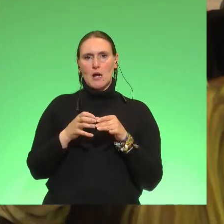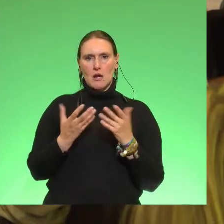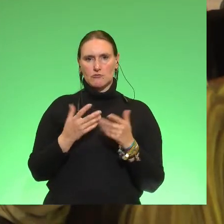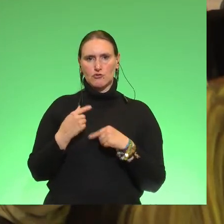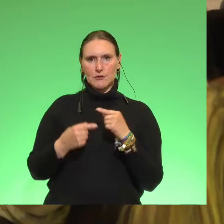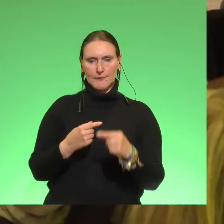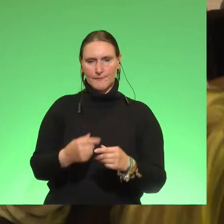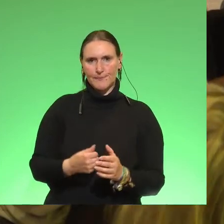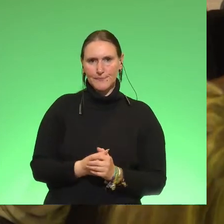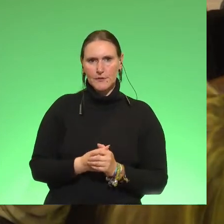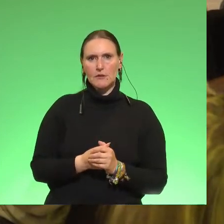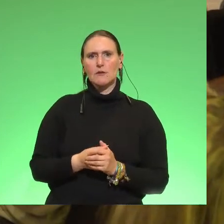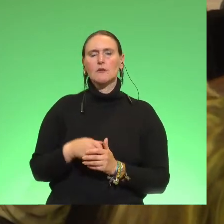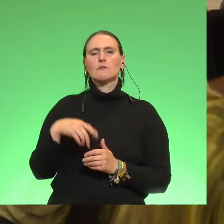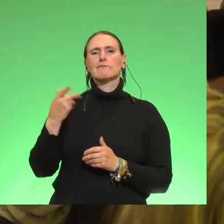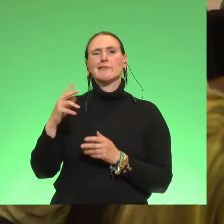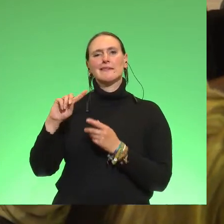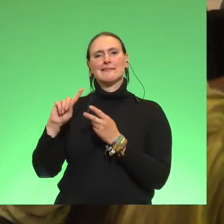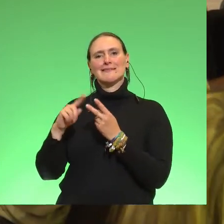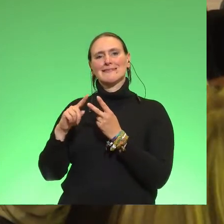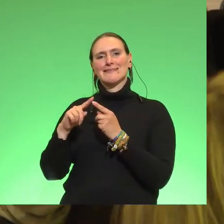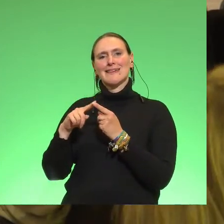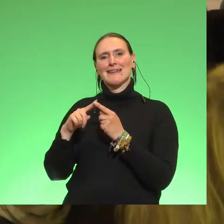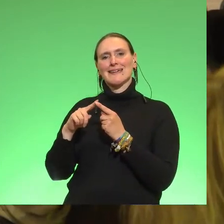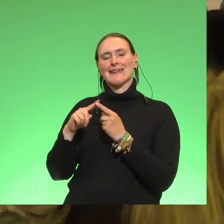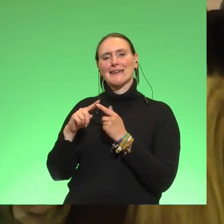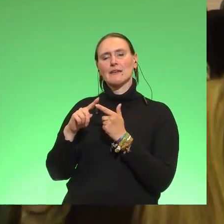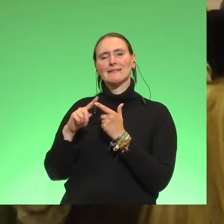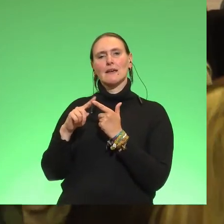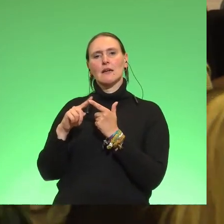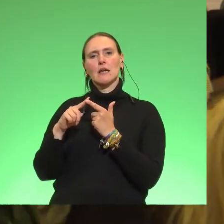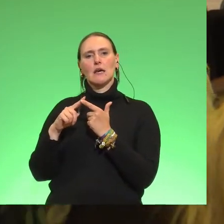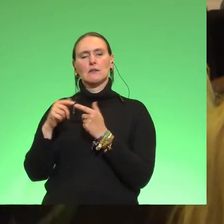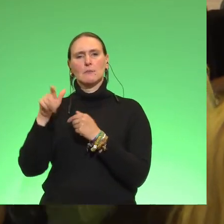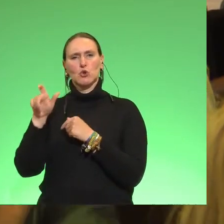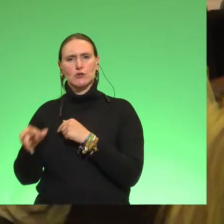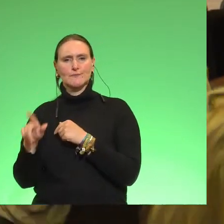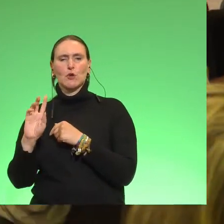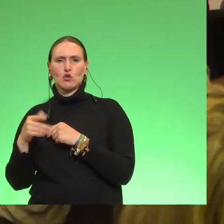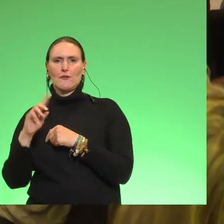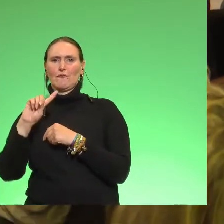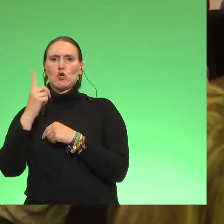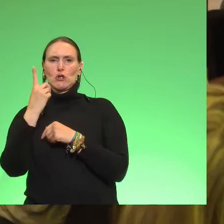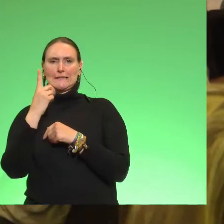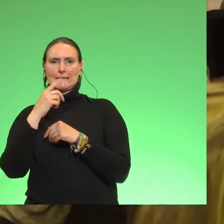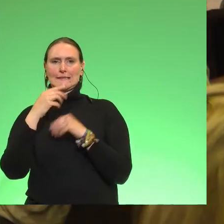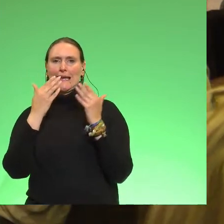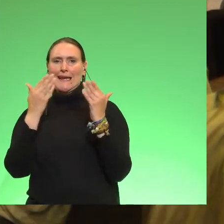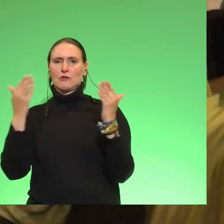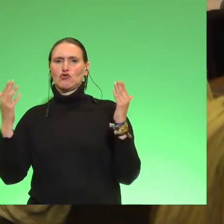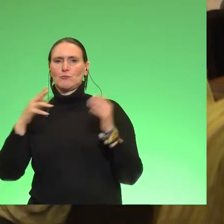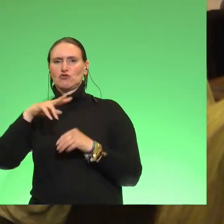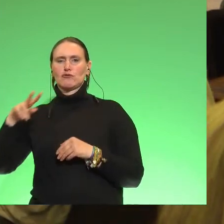Esche talks will explain about the first exhibition on 21st